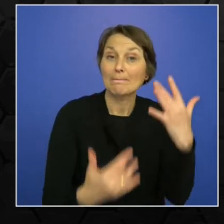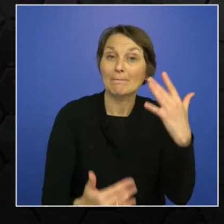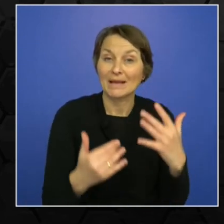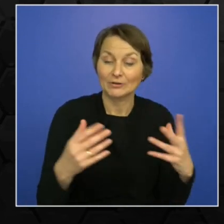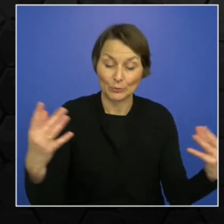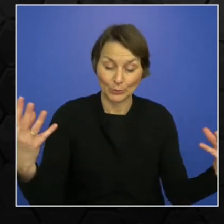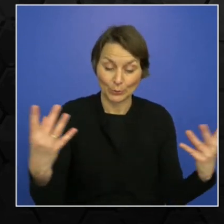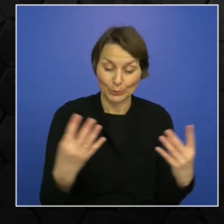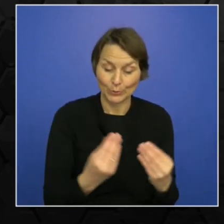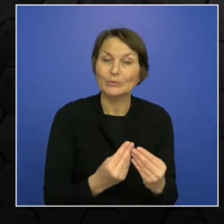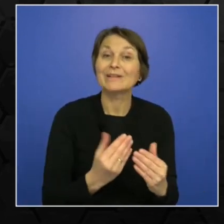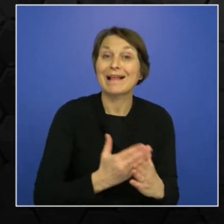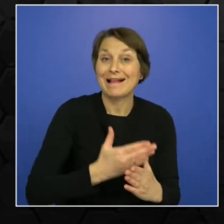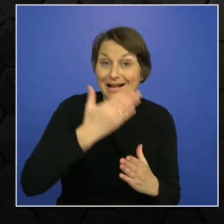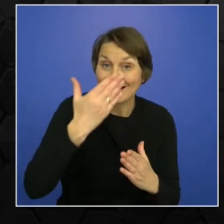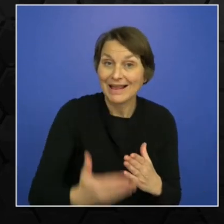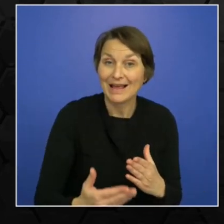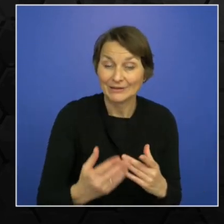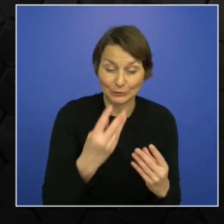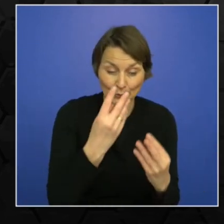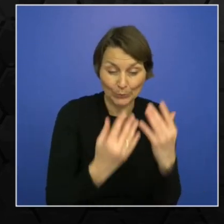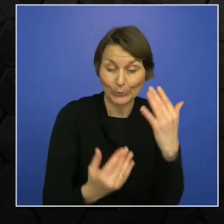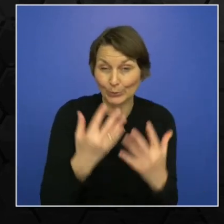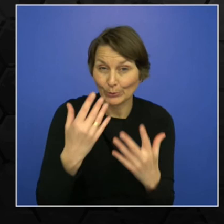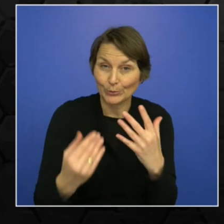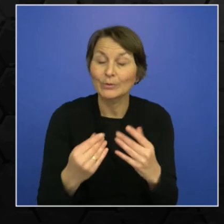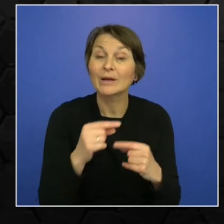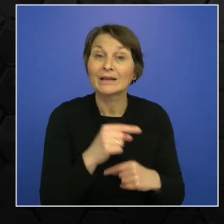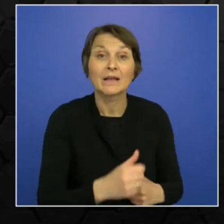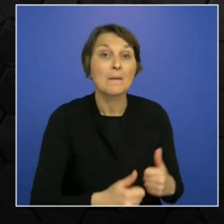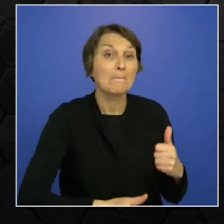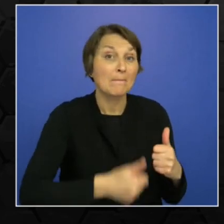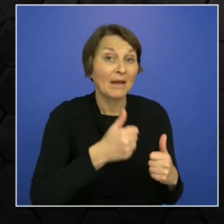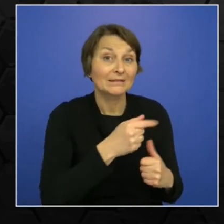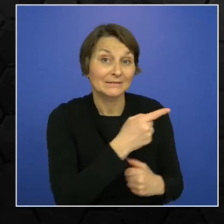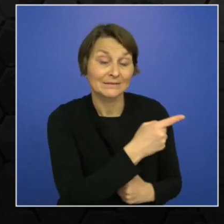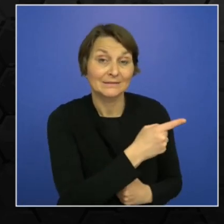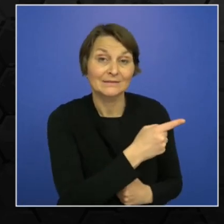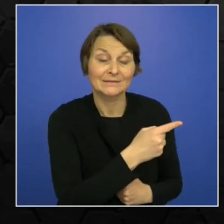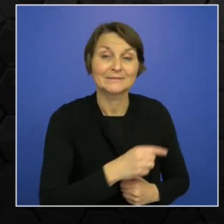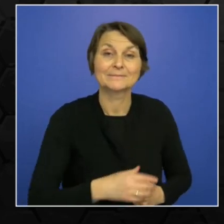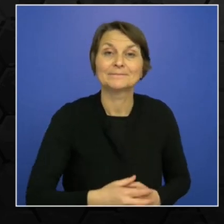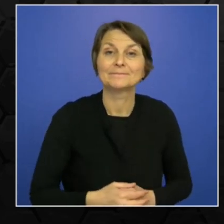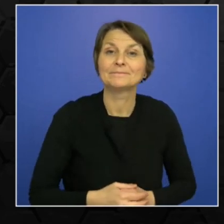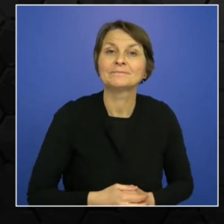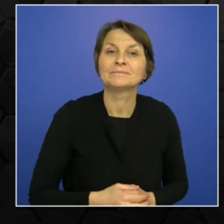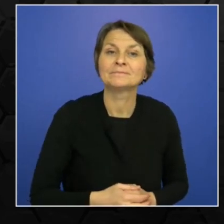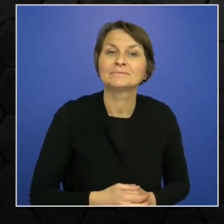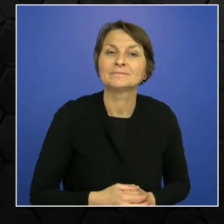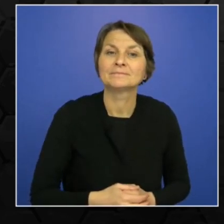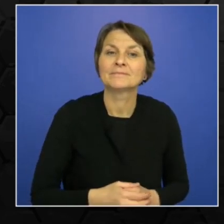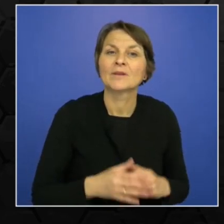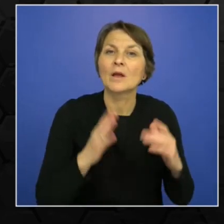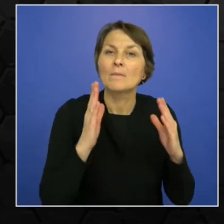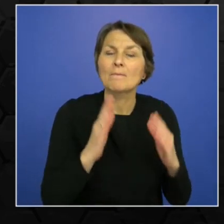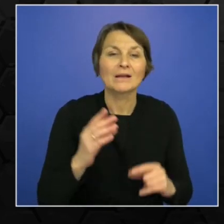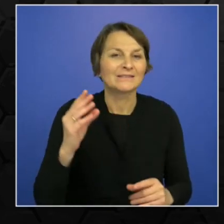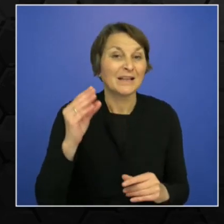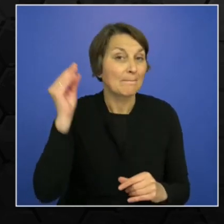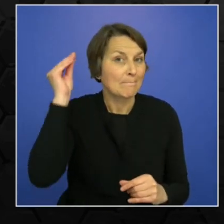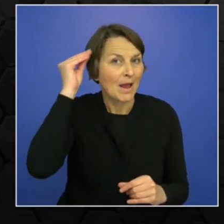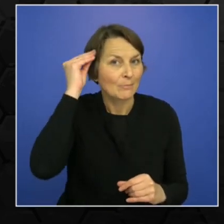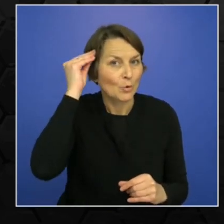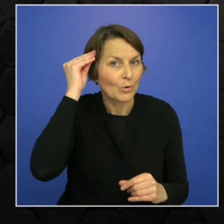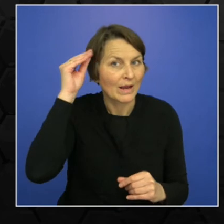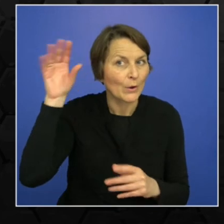final computation. And to do these matrix multiplications, it requires to take up the data from the memory. These are the only